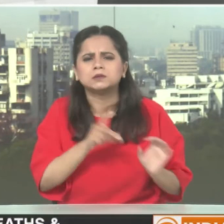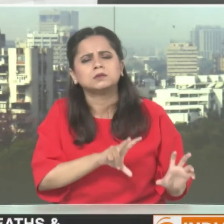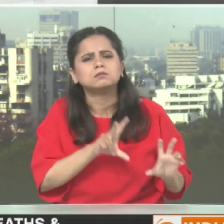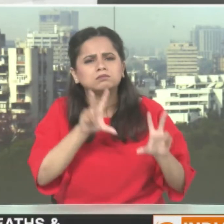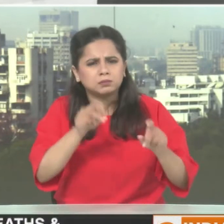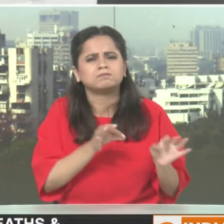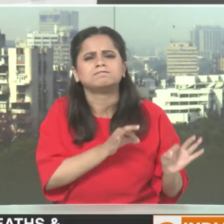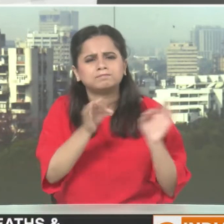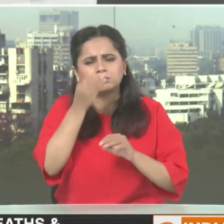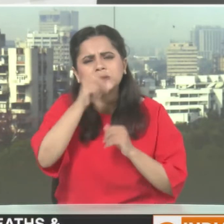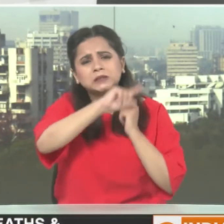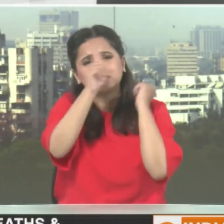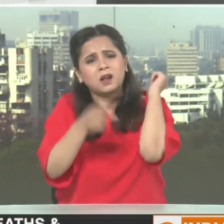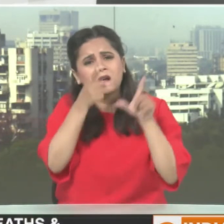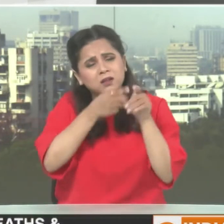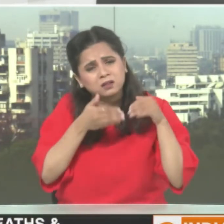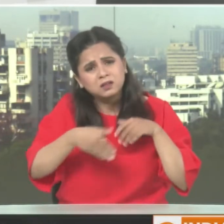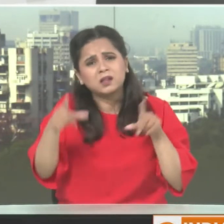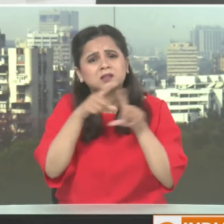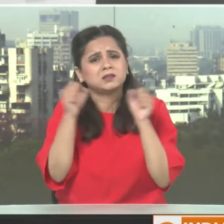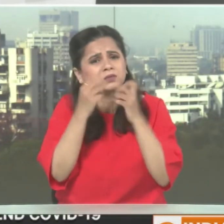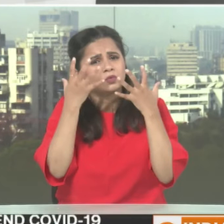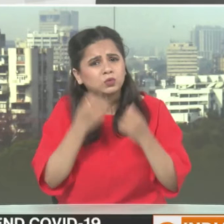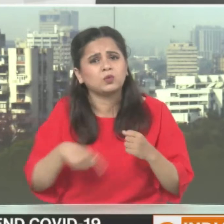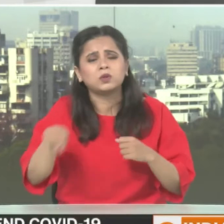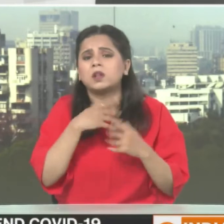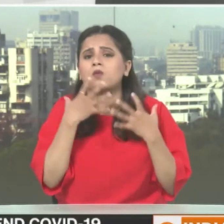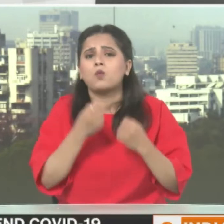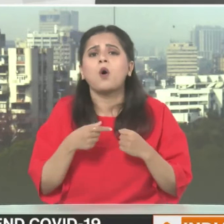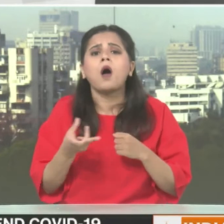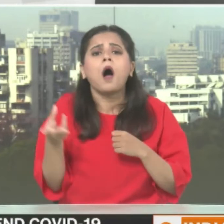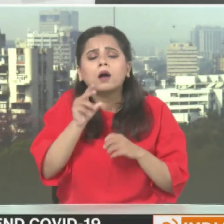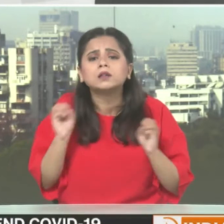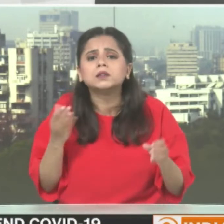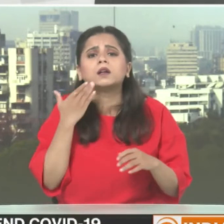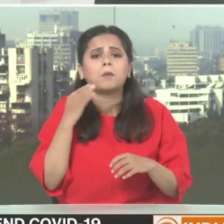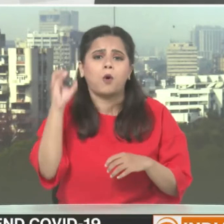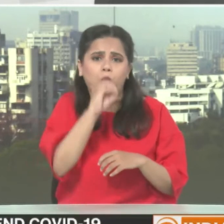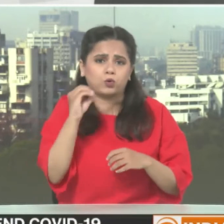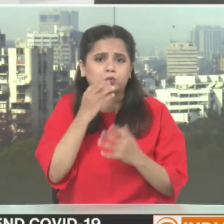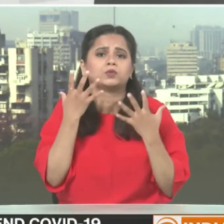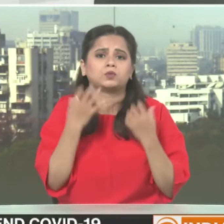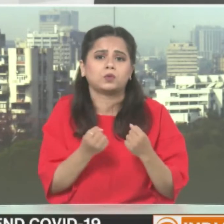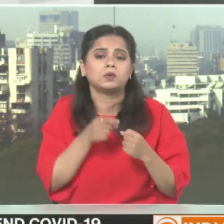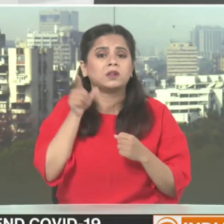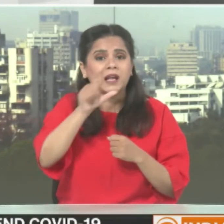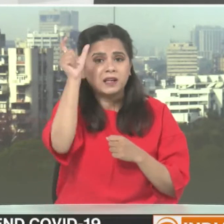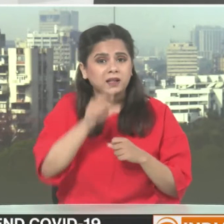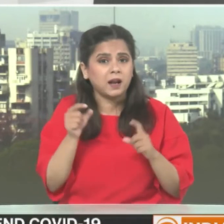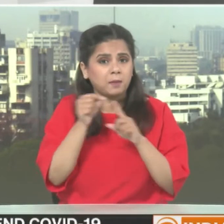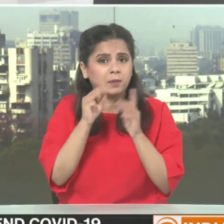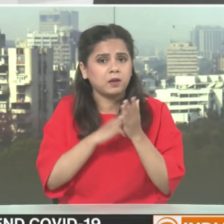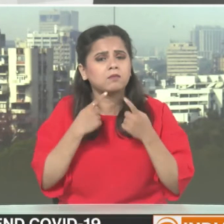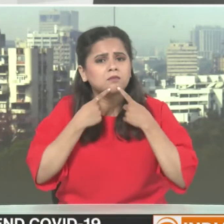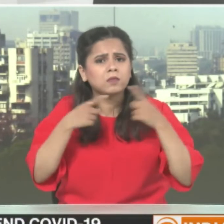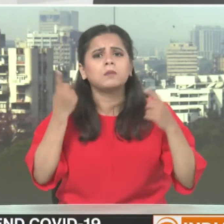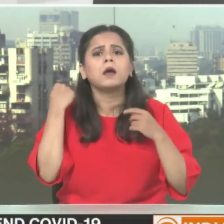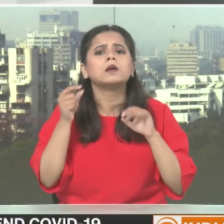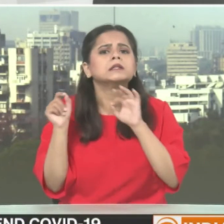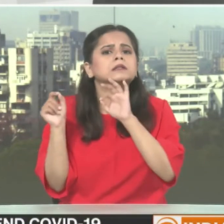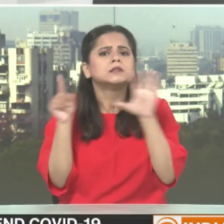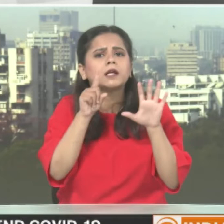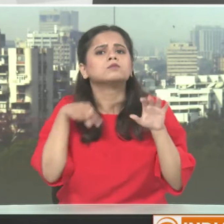the end of the year, saying he only wanted a renewal until October. The Italian Prime Minister had announced a 6-month state